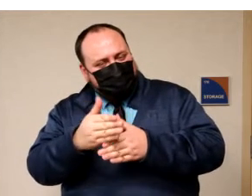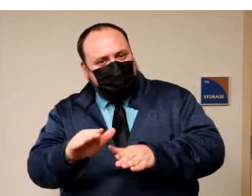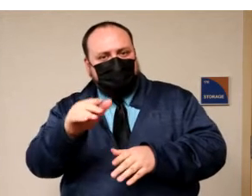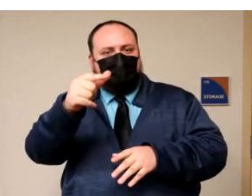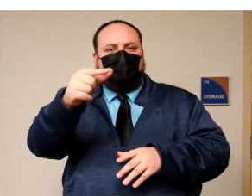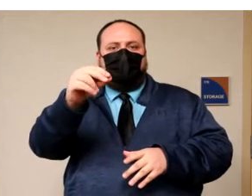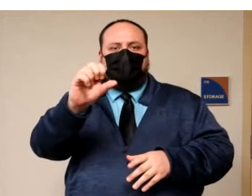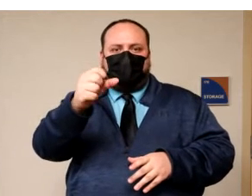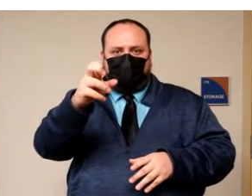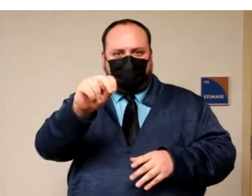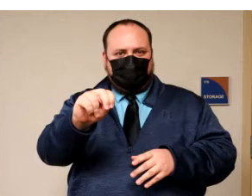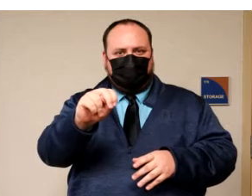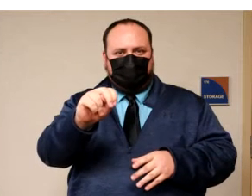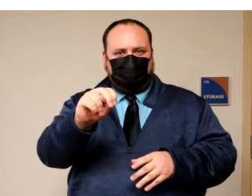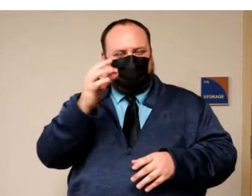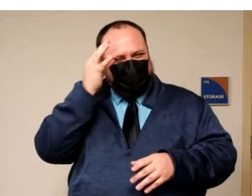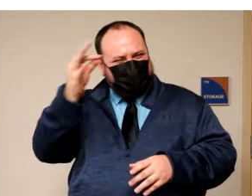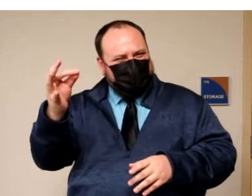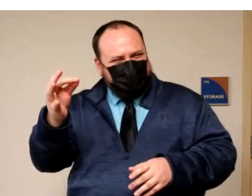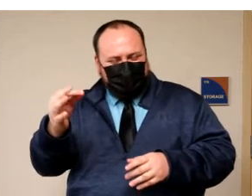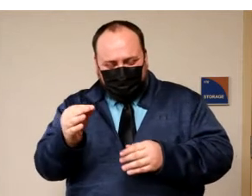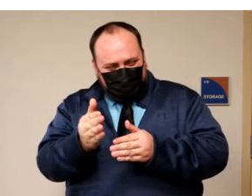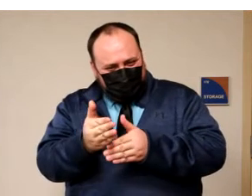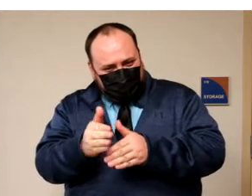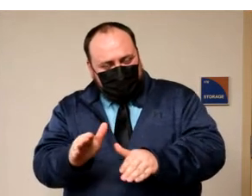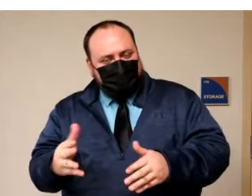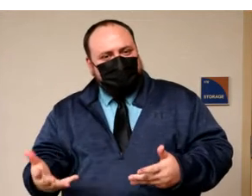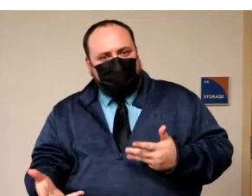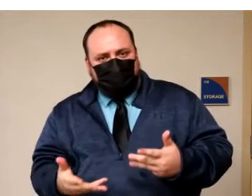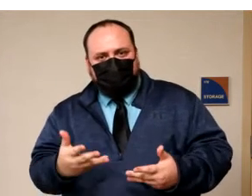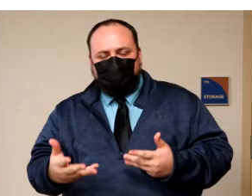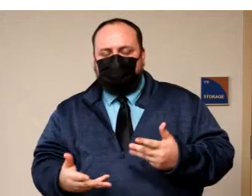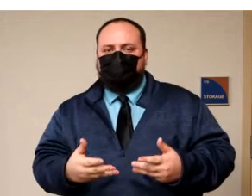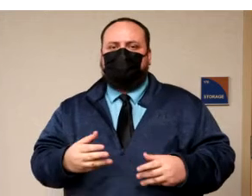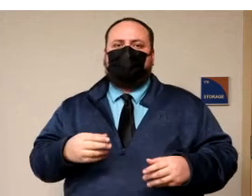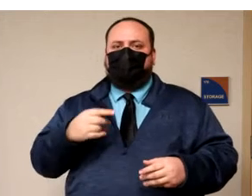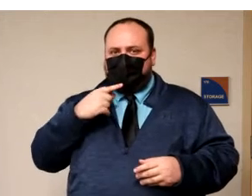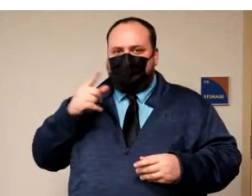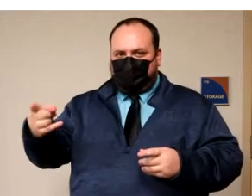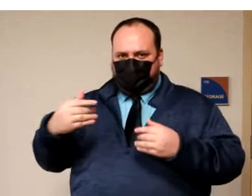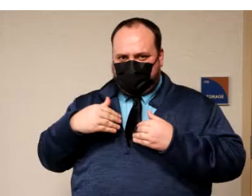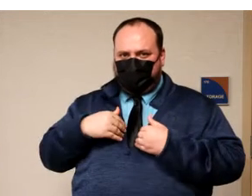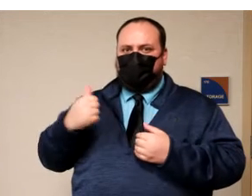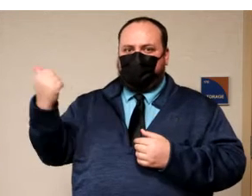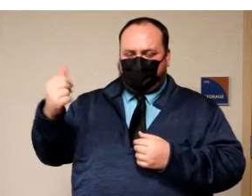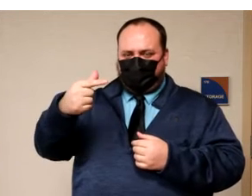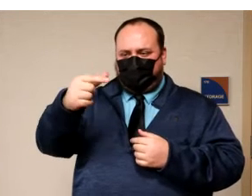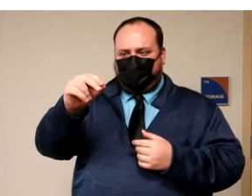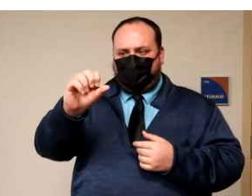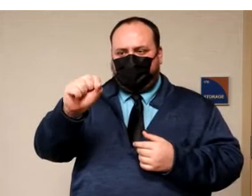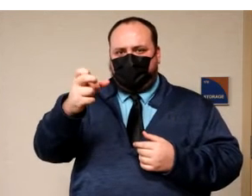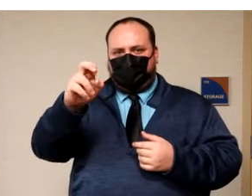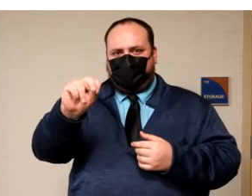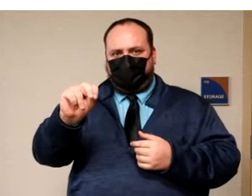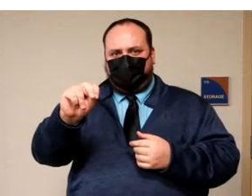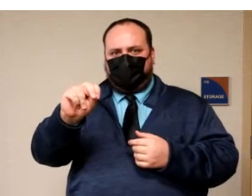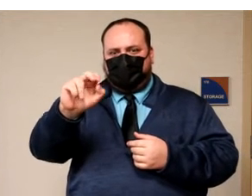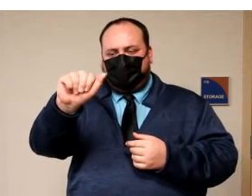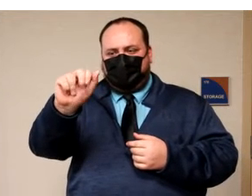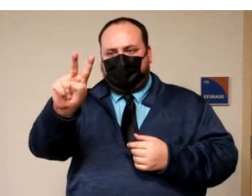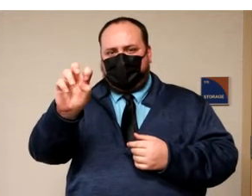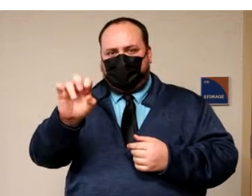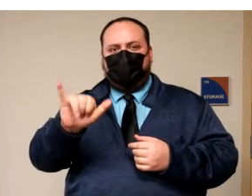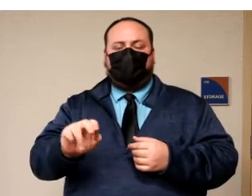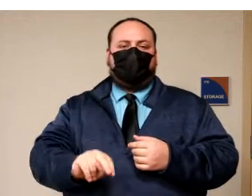bit. So we have West Goshen Avenue right here as the northern border. Above here,